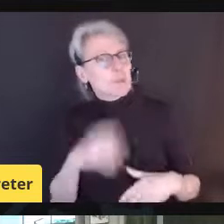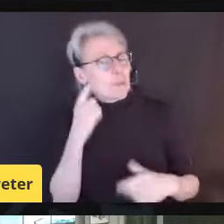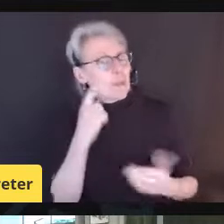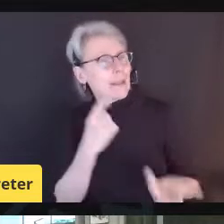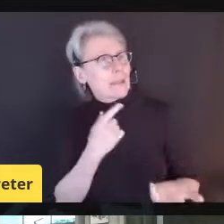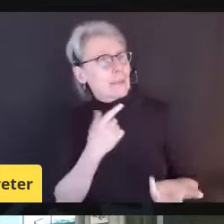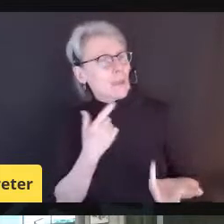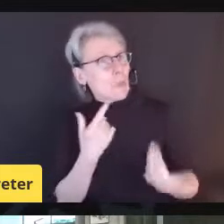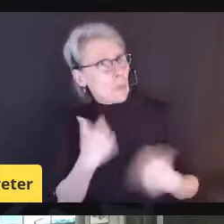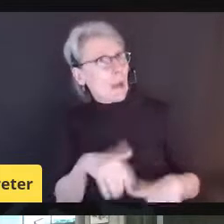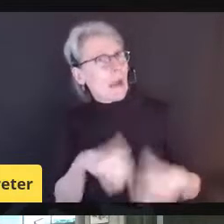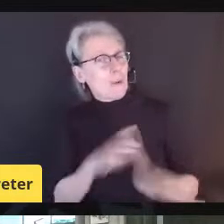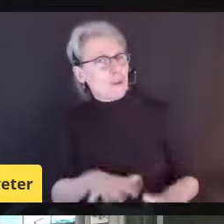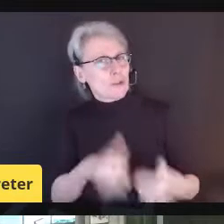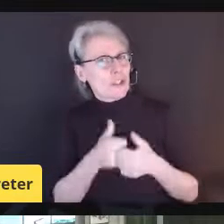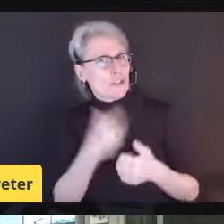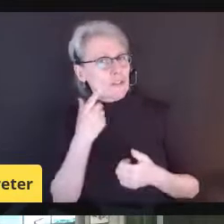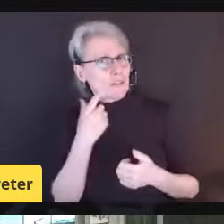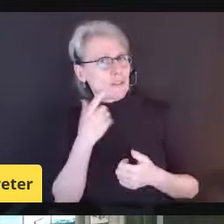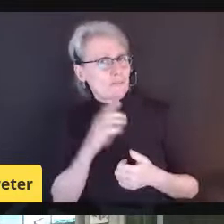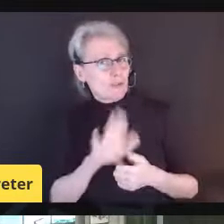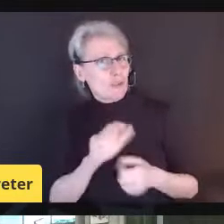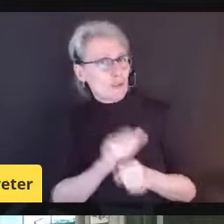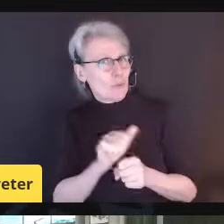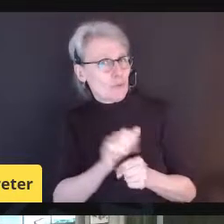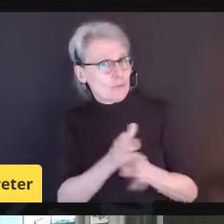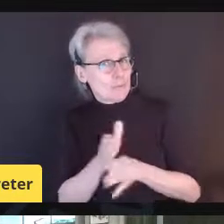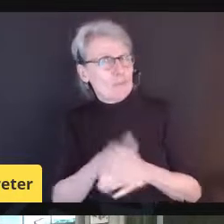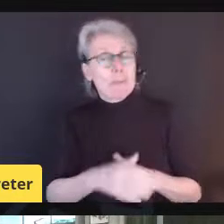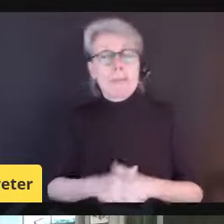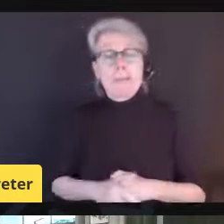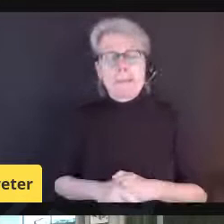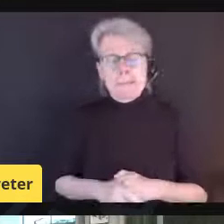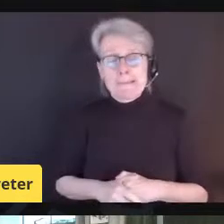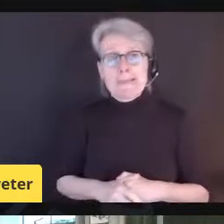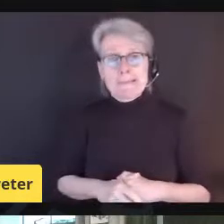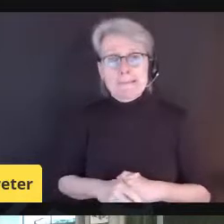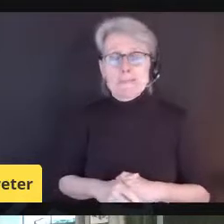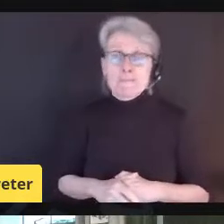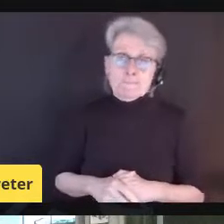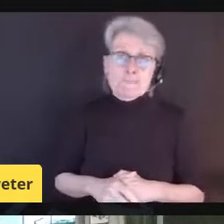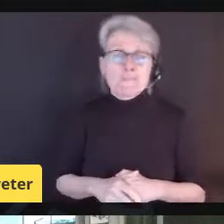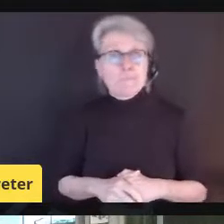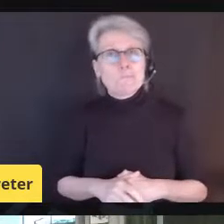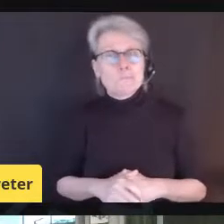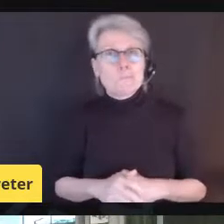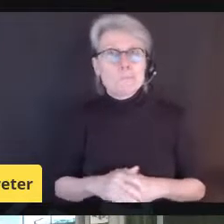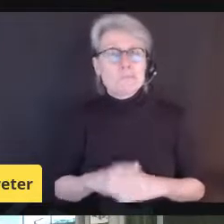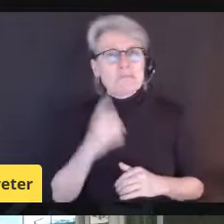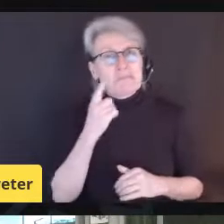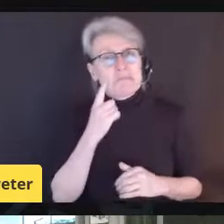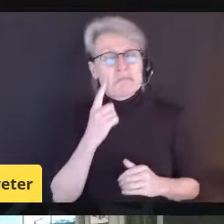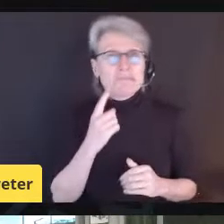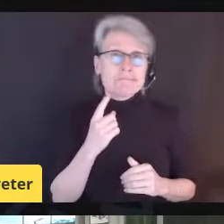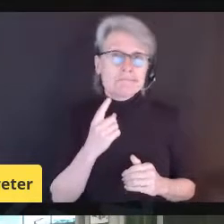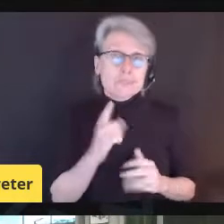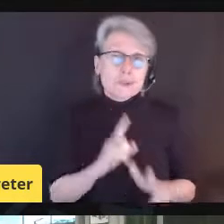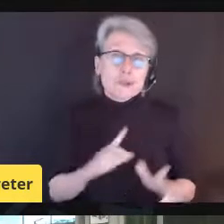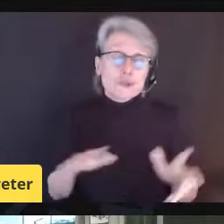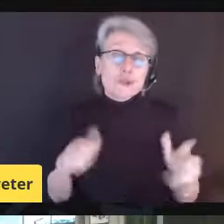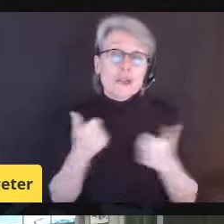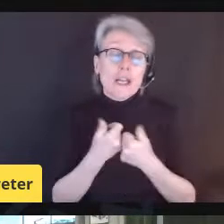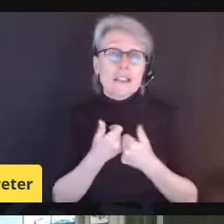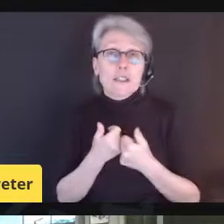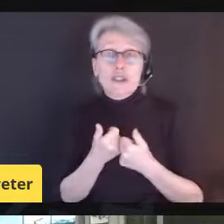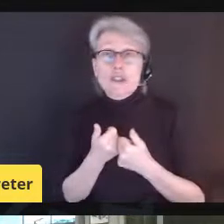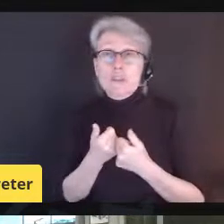moment. So the biggest challenge that I'd say at the moment, in terms of the, like, what